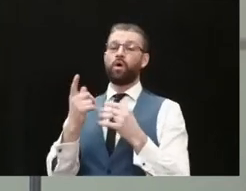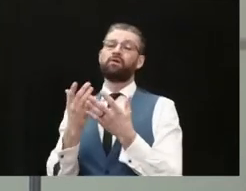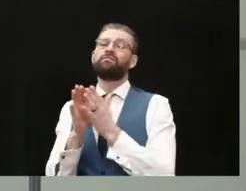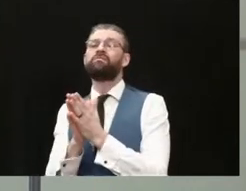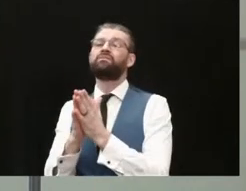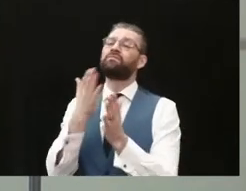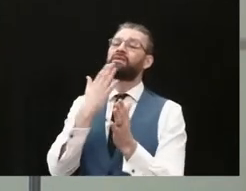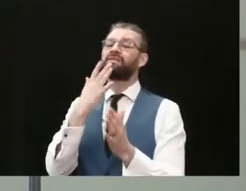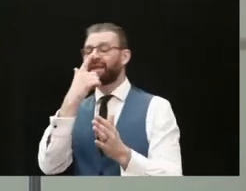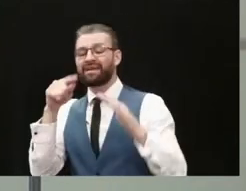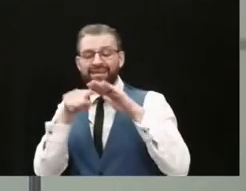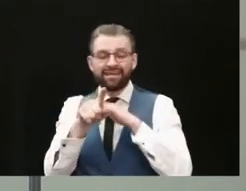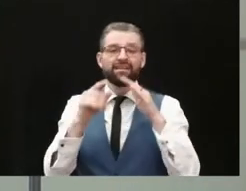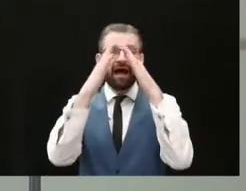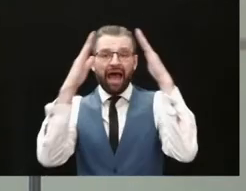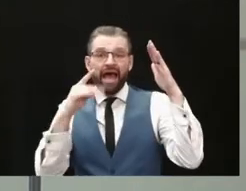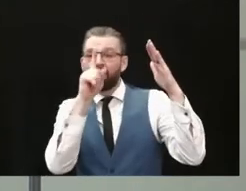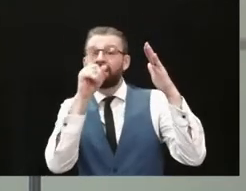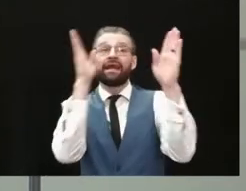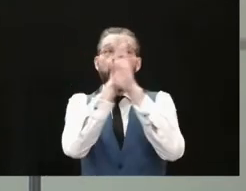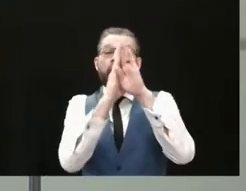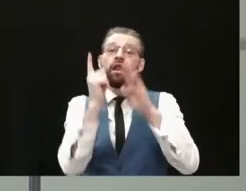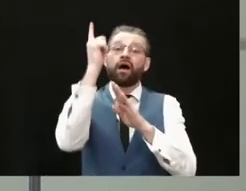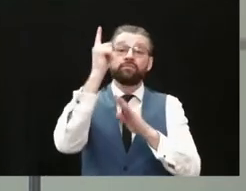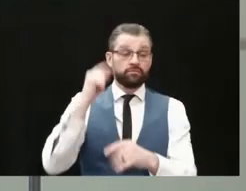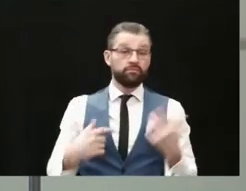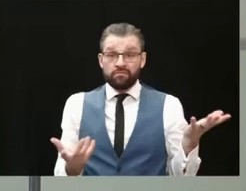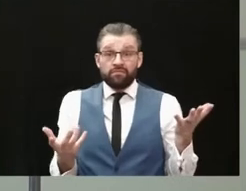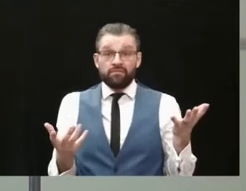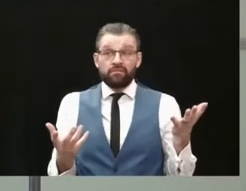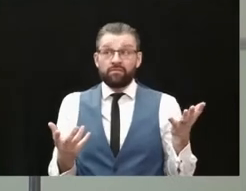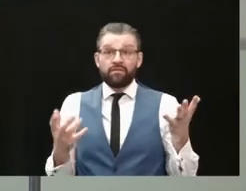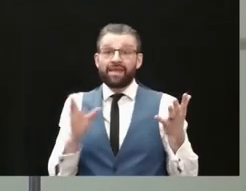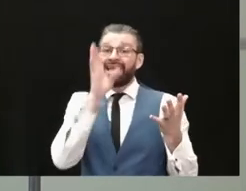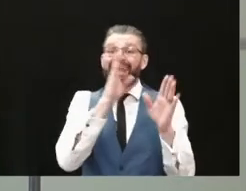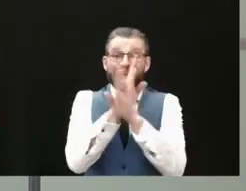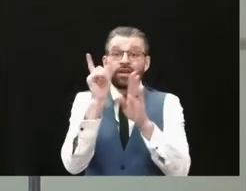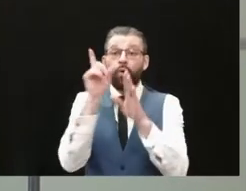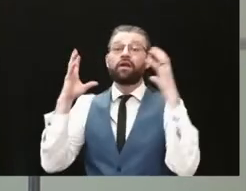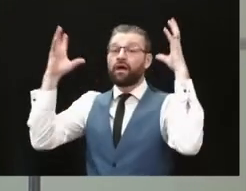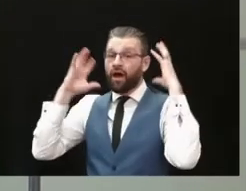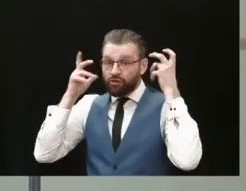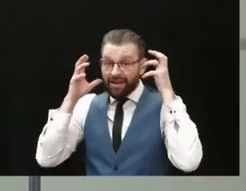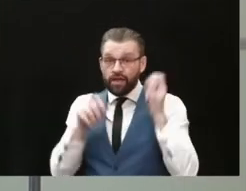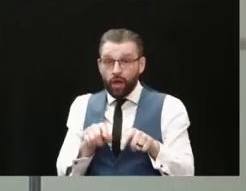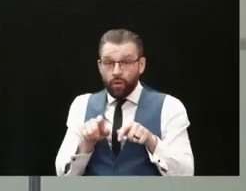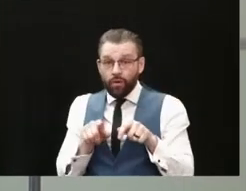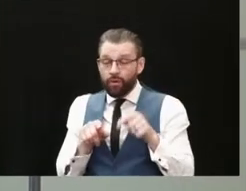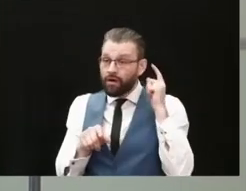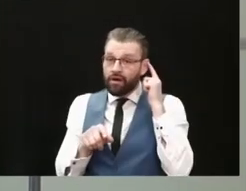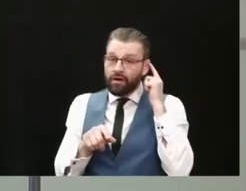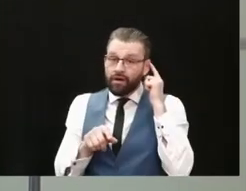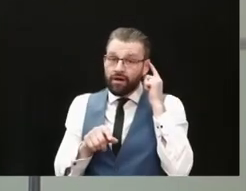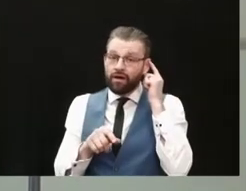her to go into their house, and in their attic, they'd hidden a radio. Would you believe it? A radio. And my mother wrote down on a piece of